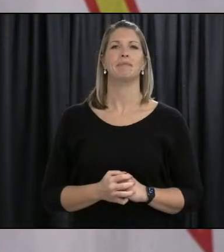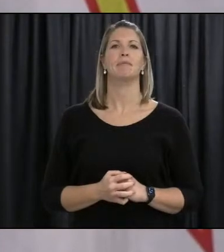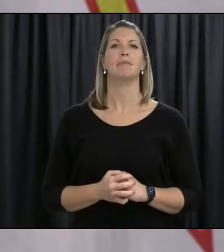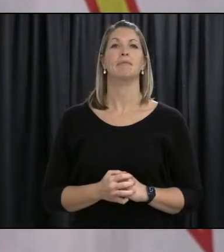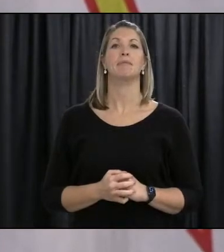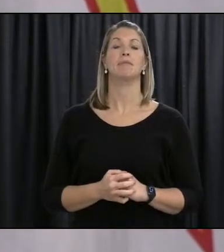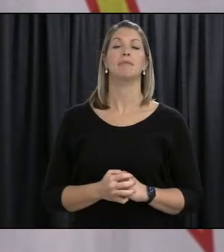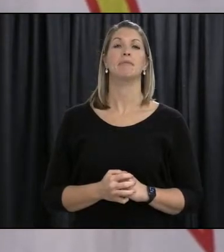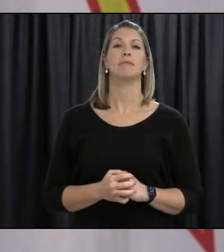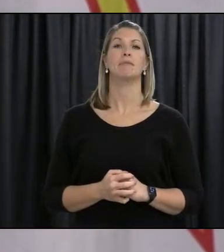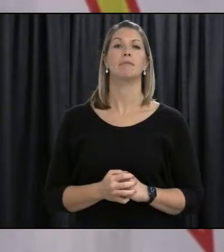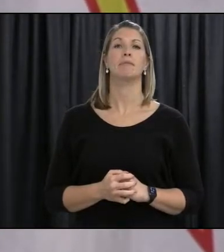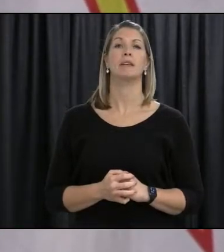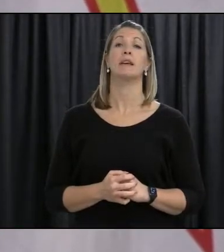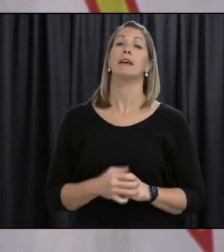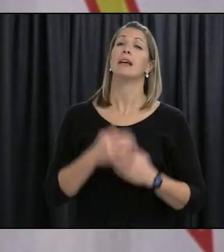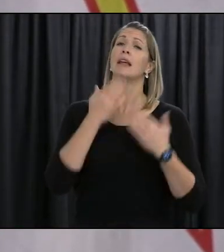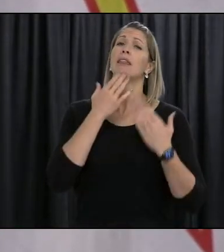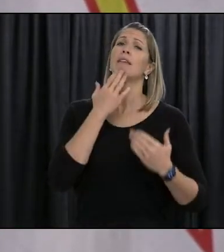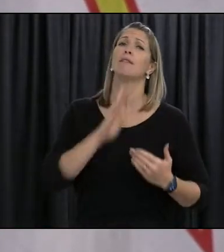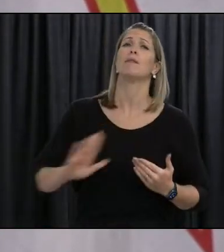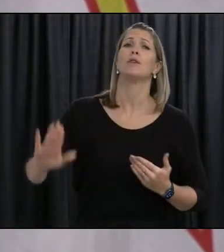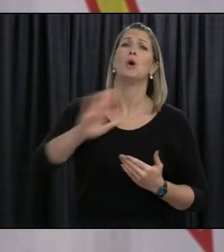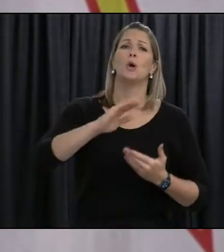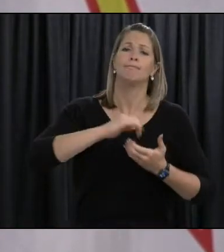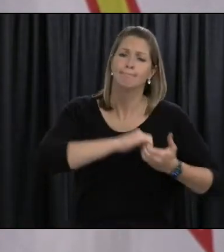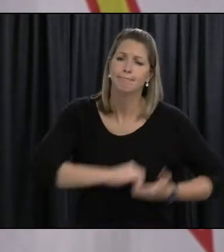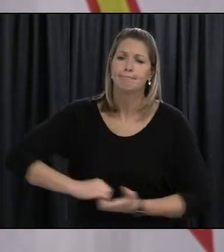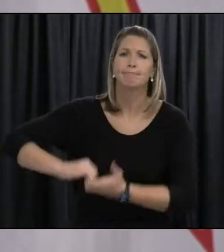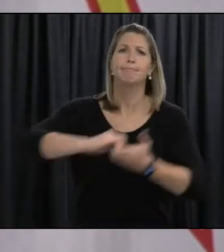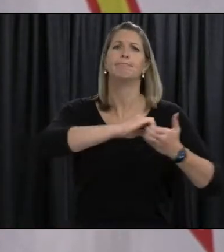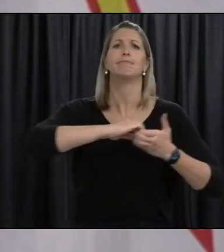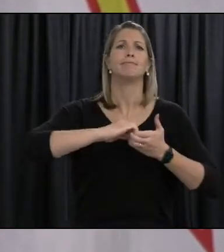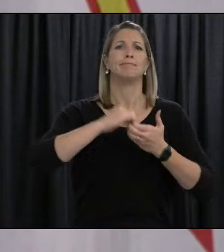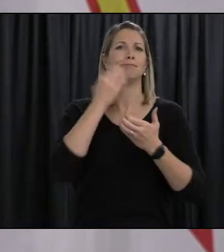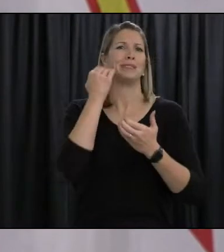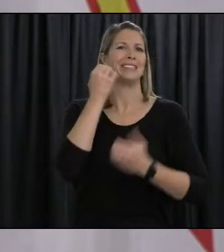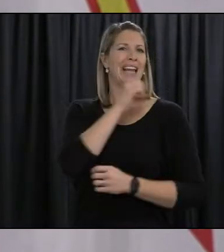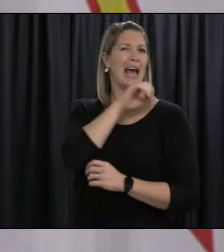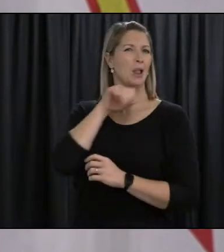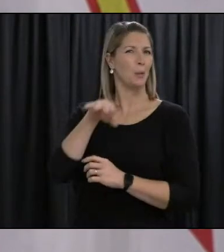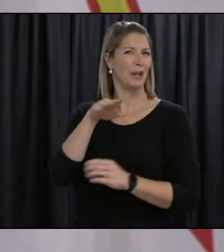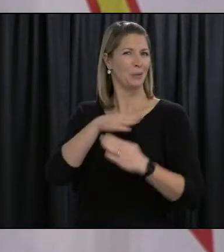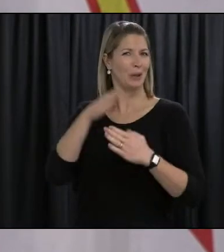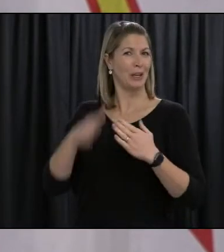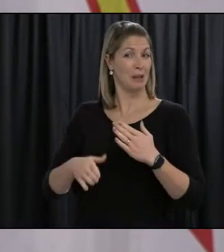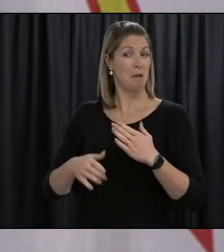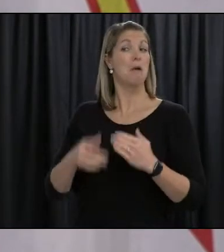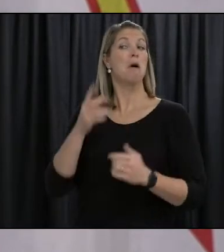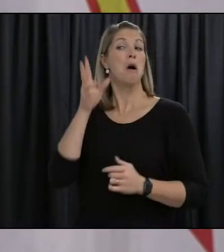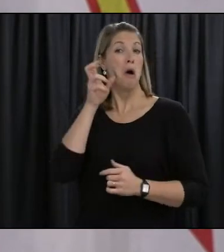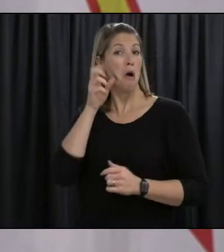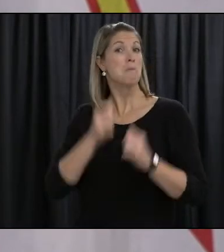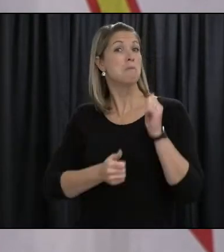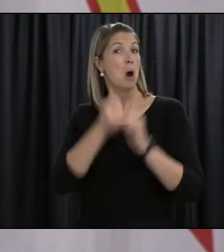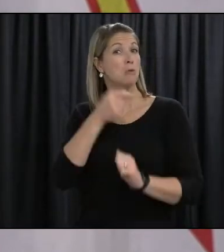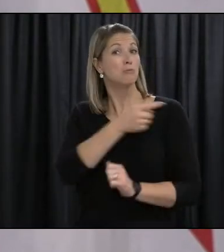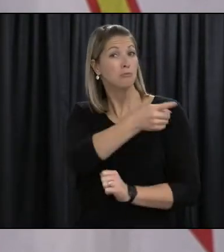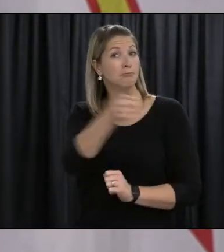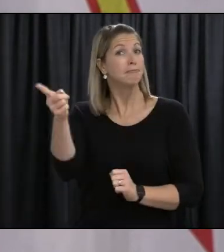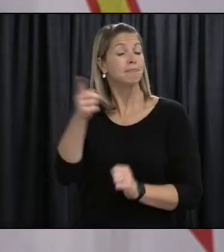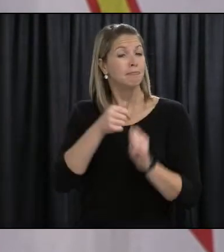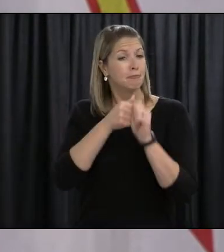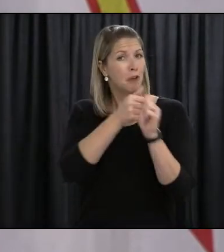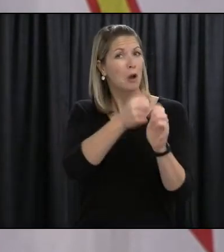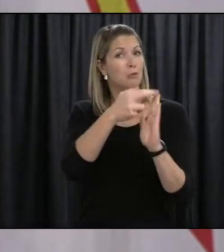I'd like to thank everyone for their cooperation over the Halloween weekend. I hear most people were diligent with adhering to public health guidance